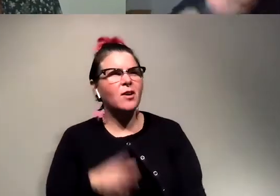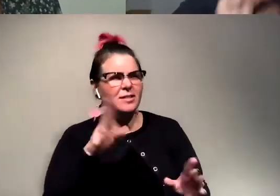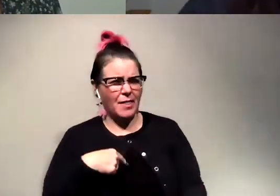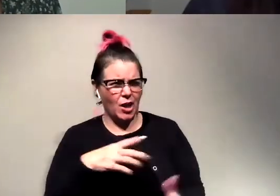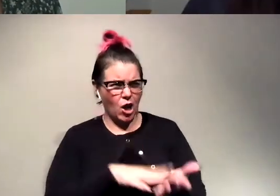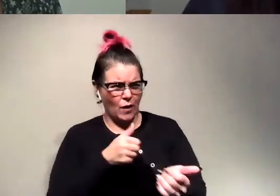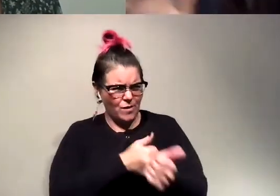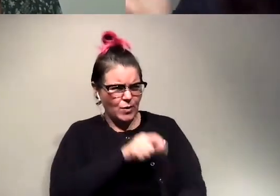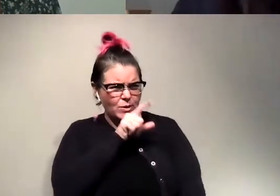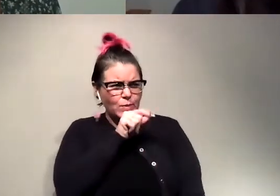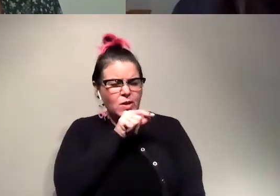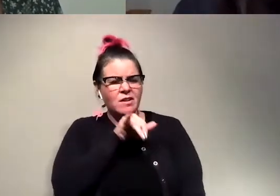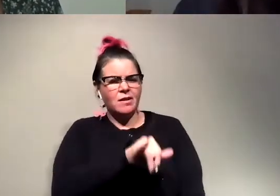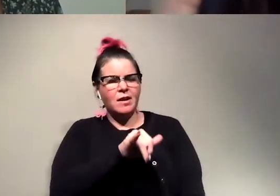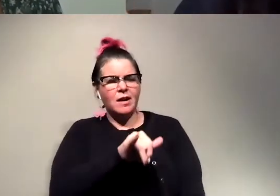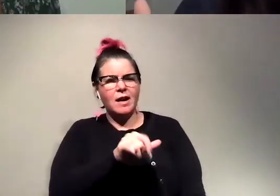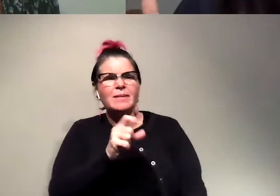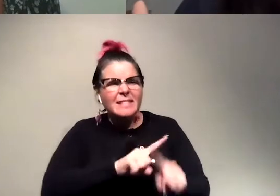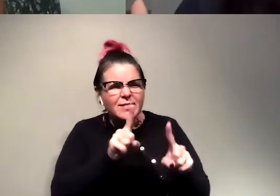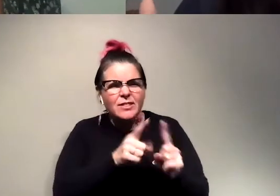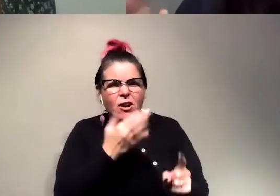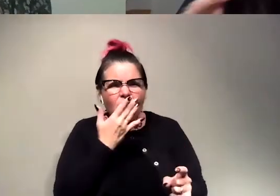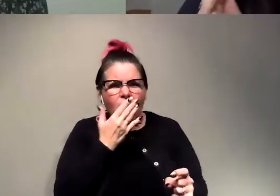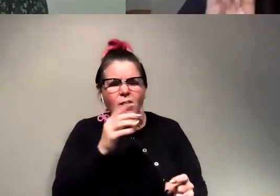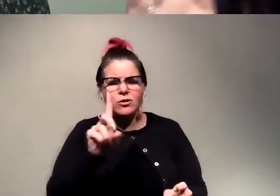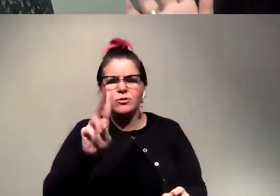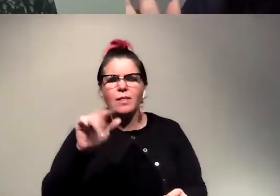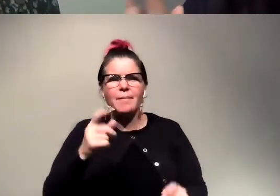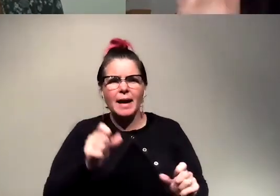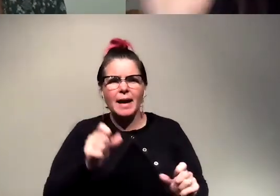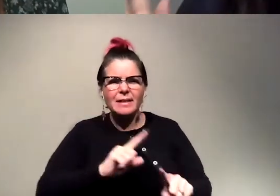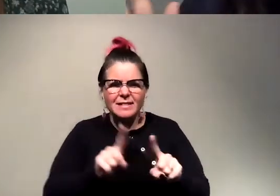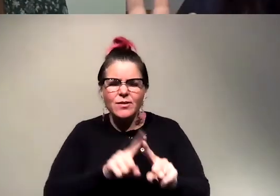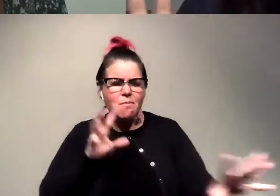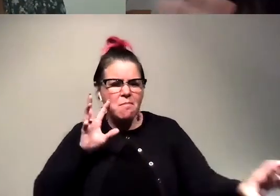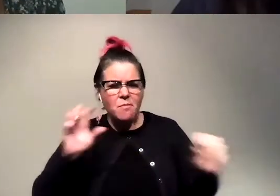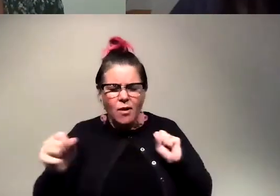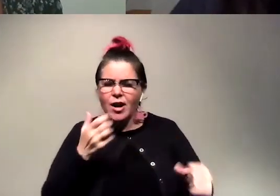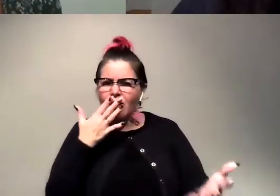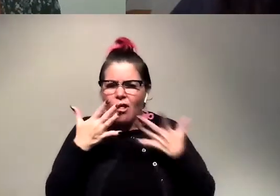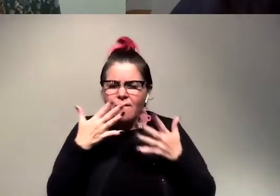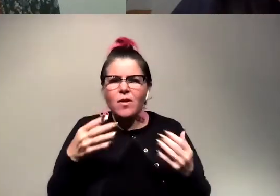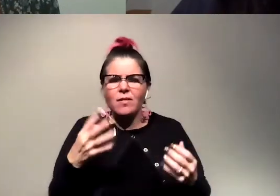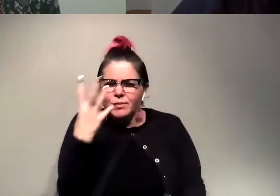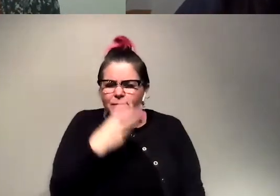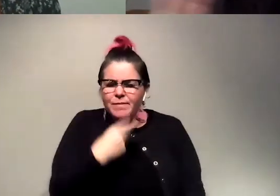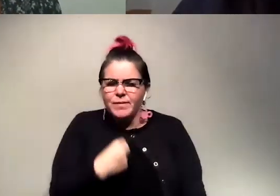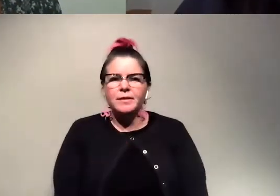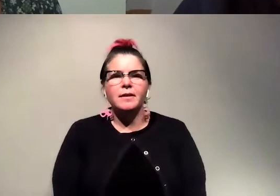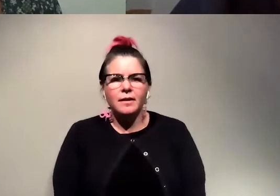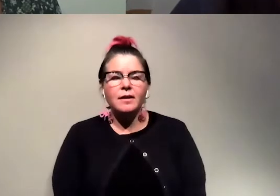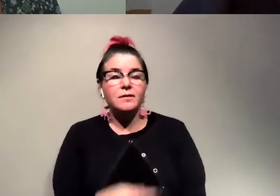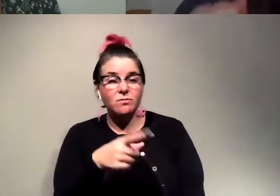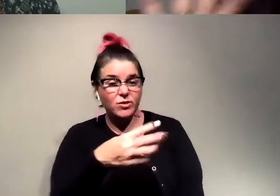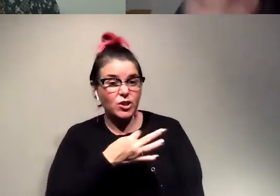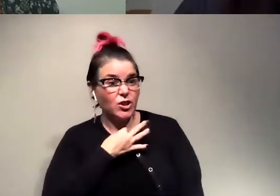on Twitter, like how many colors dewlaps can be. They're so bright and so beautiful. And so for anyone watching at